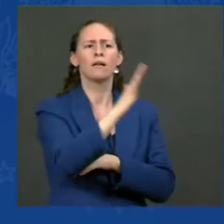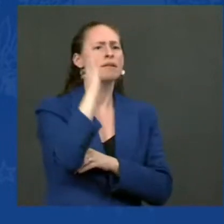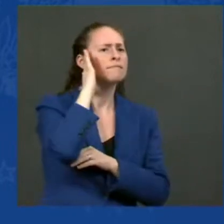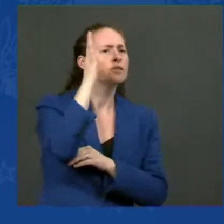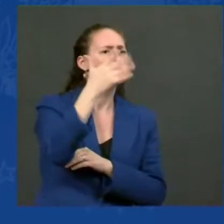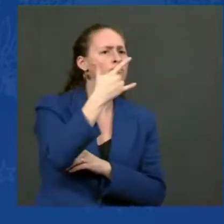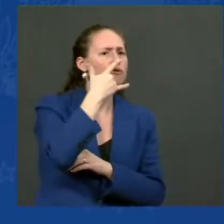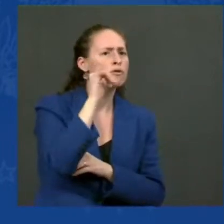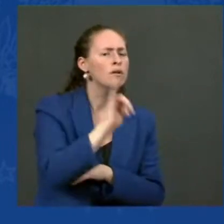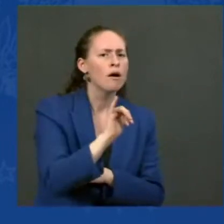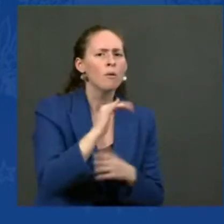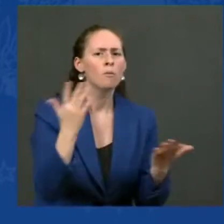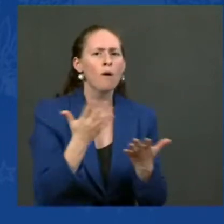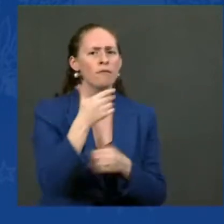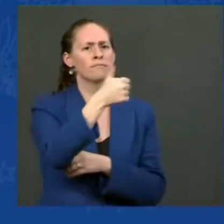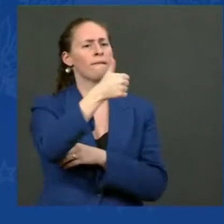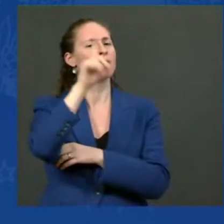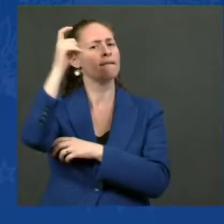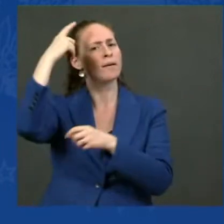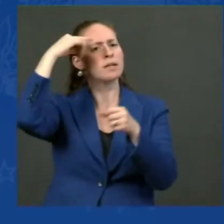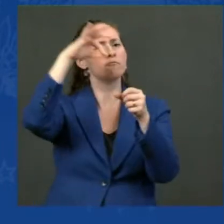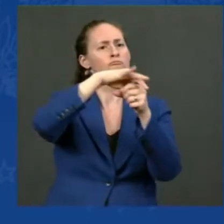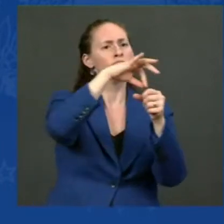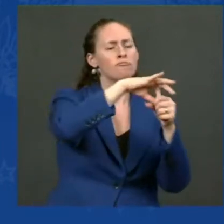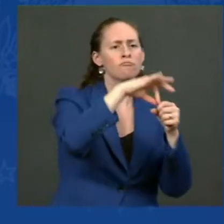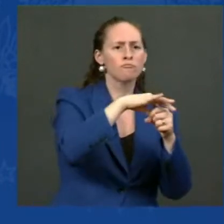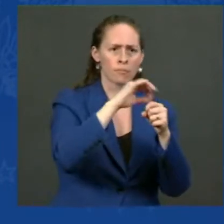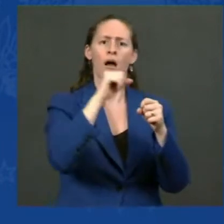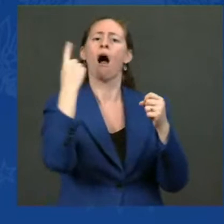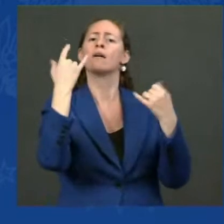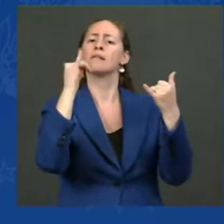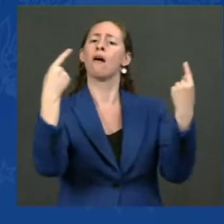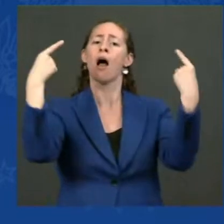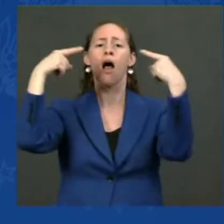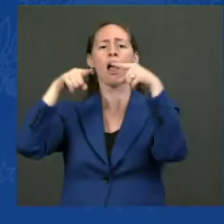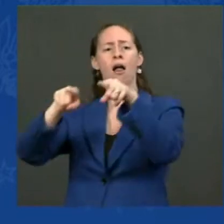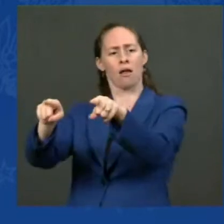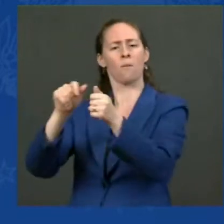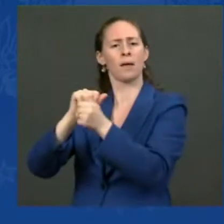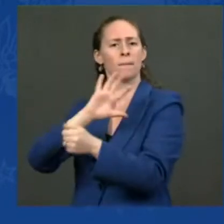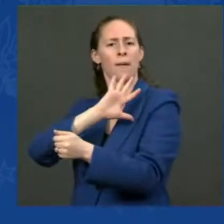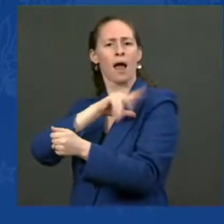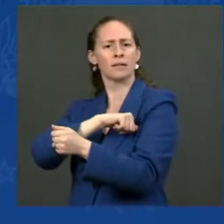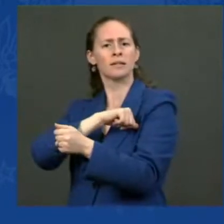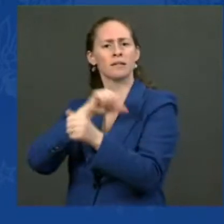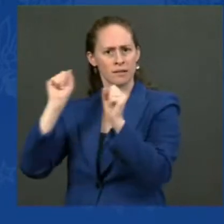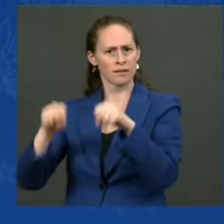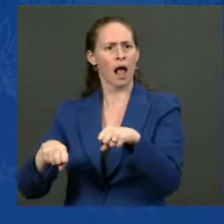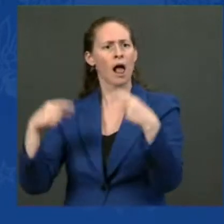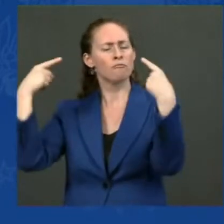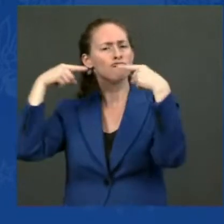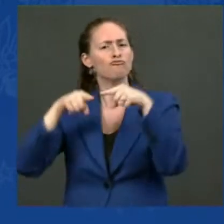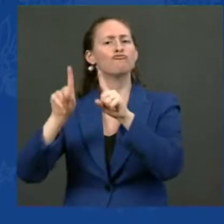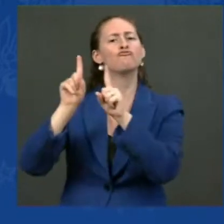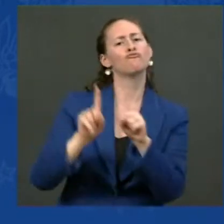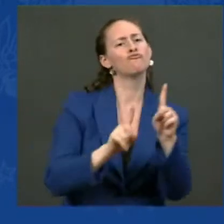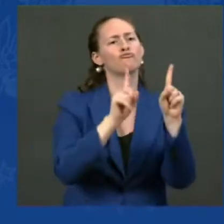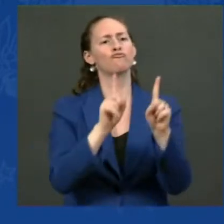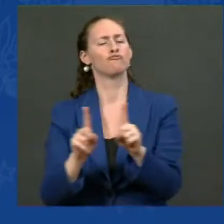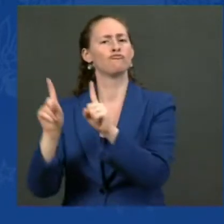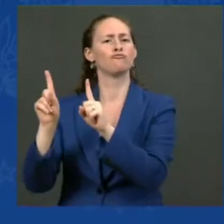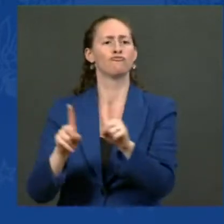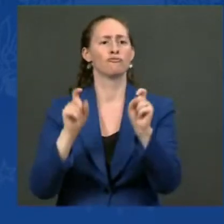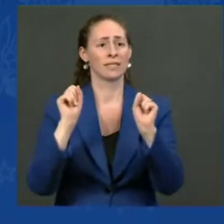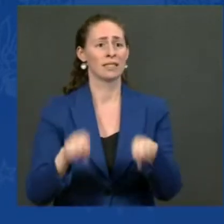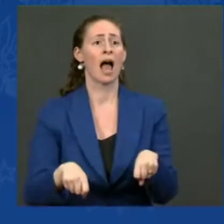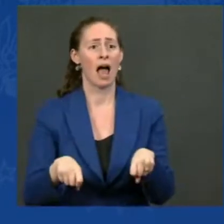a viable, sovereign, and democratic Palestinian state. We're a long way from that goal at this moment, but we must